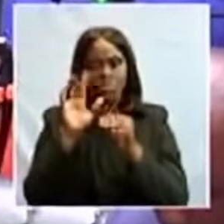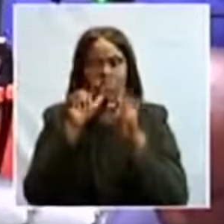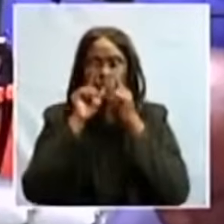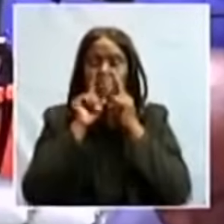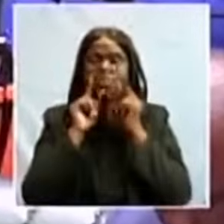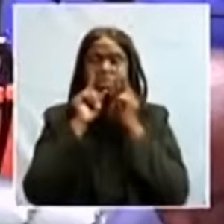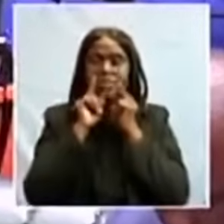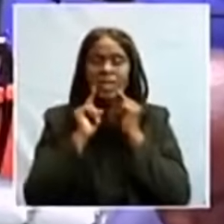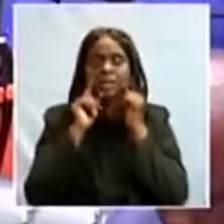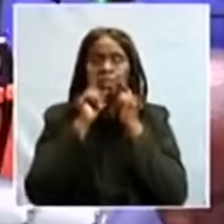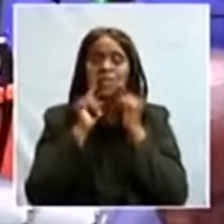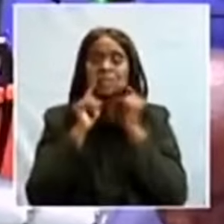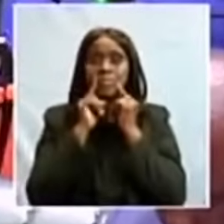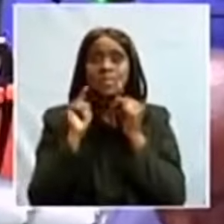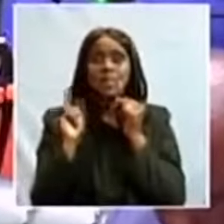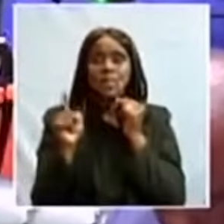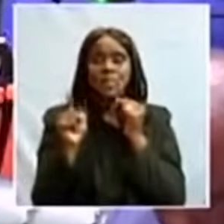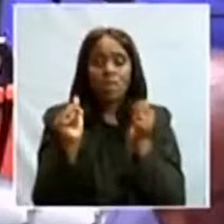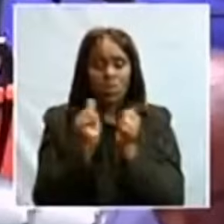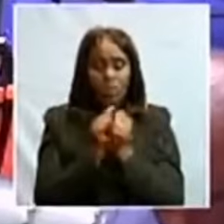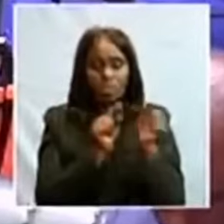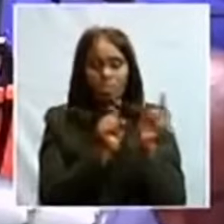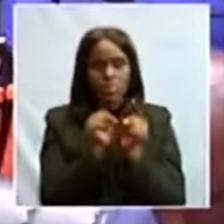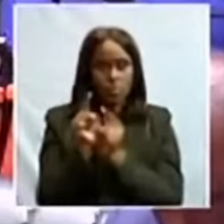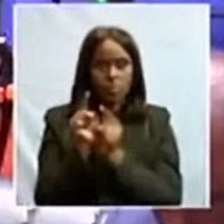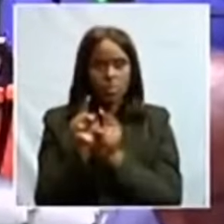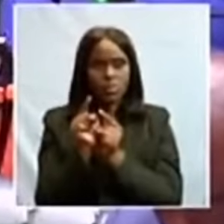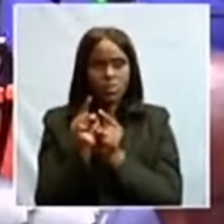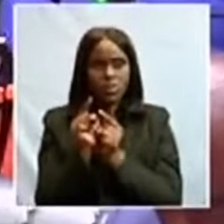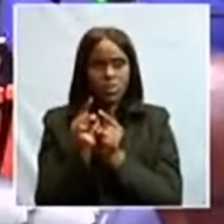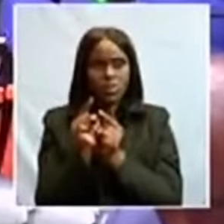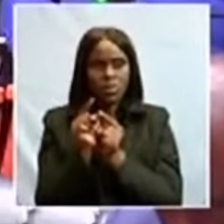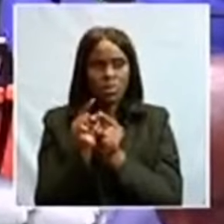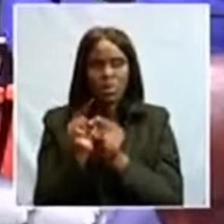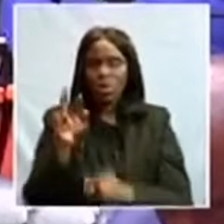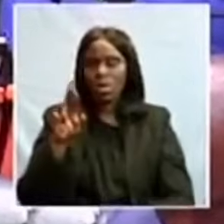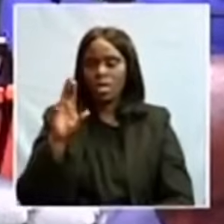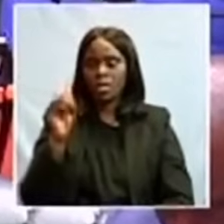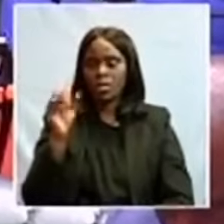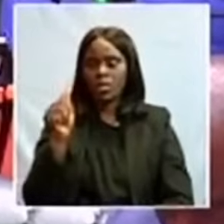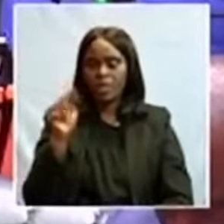Nimba. Nimba and also Ron.